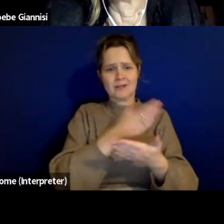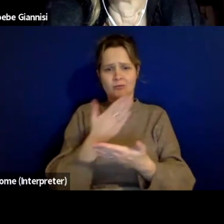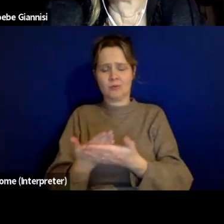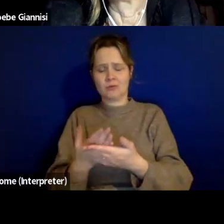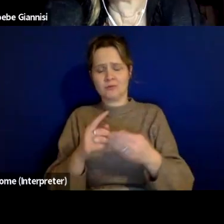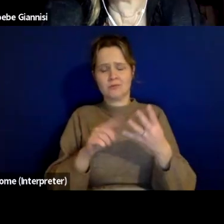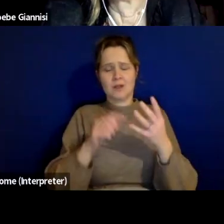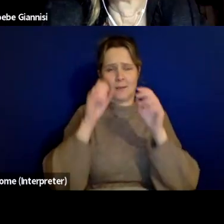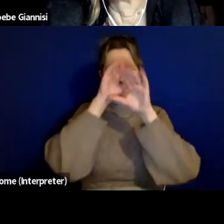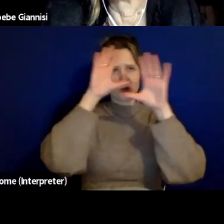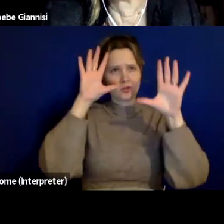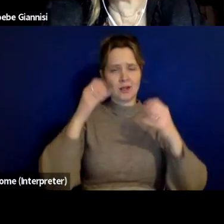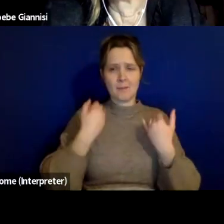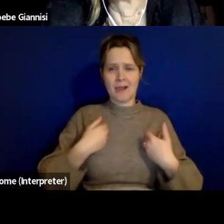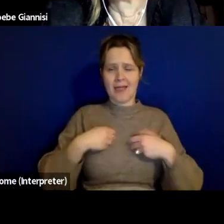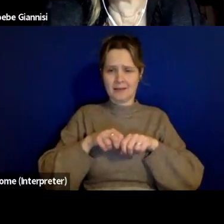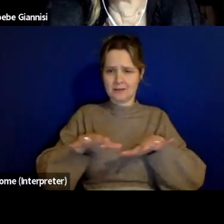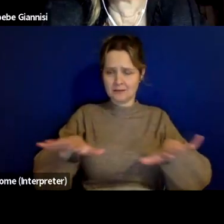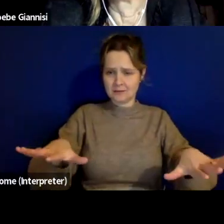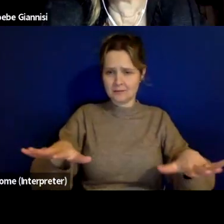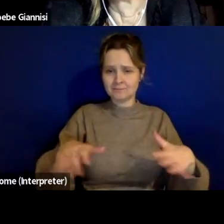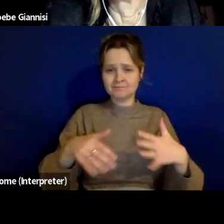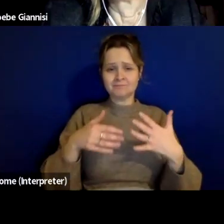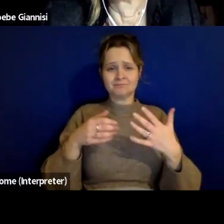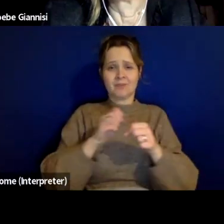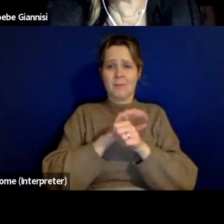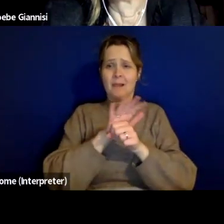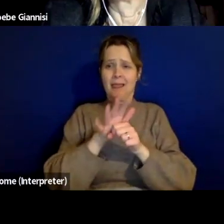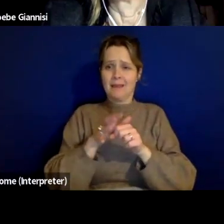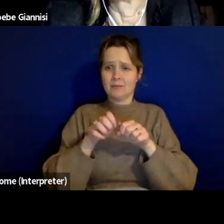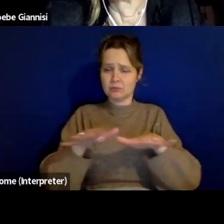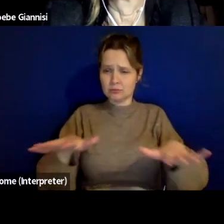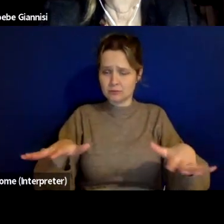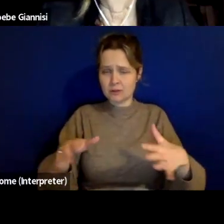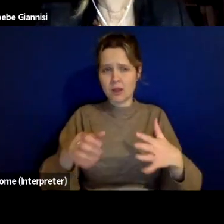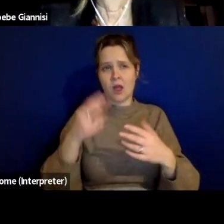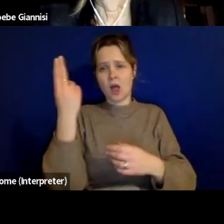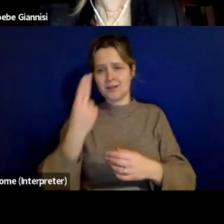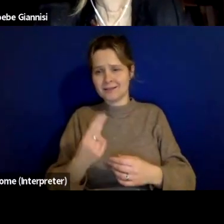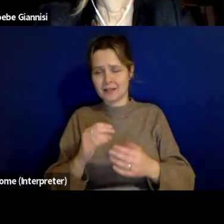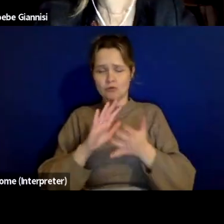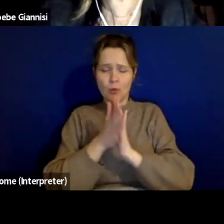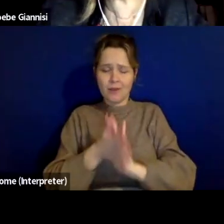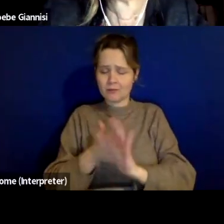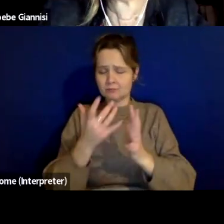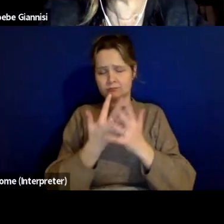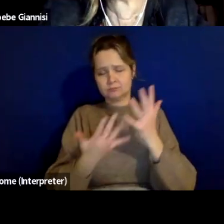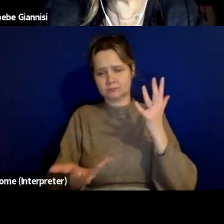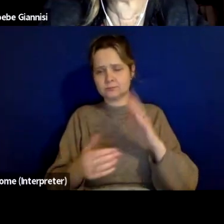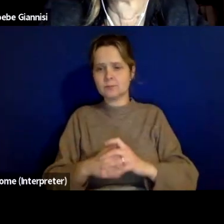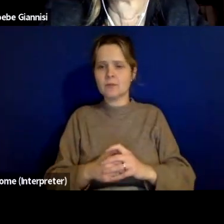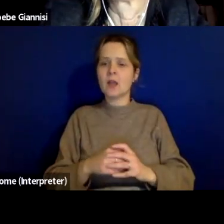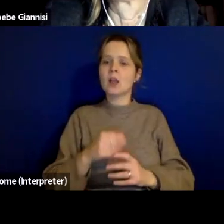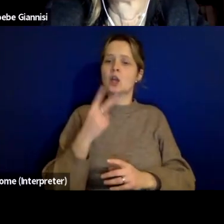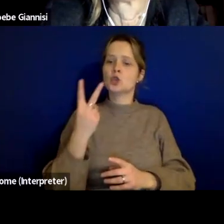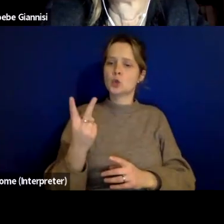the encounters of bodies, the AIDS pandemic, and artistic ruin. There are two introductory essays